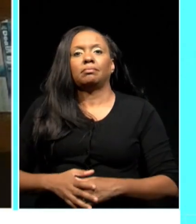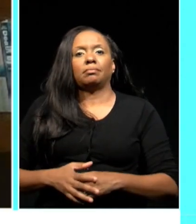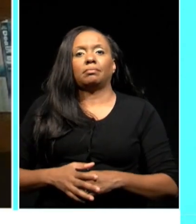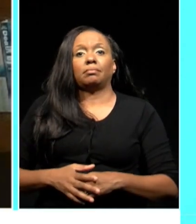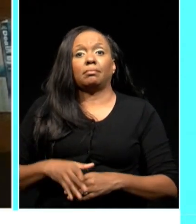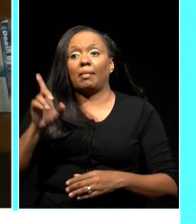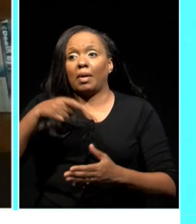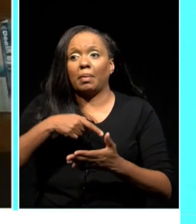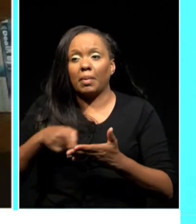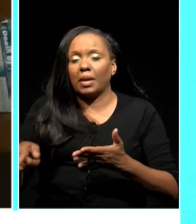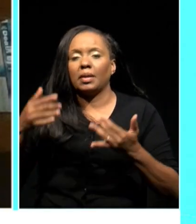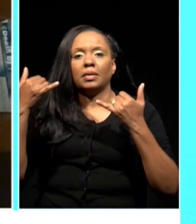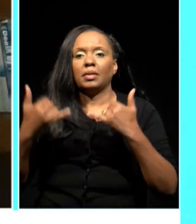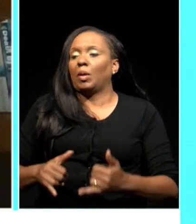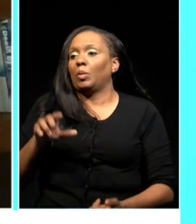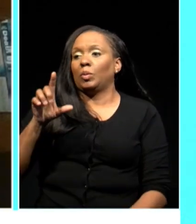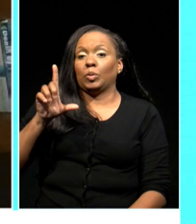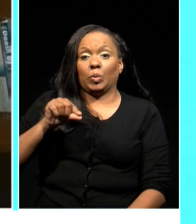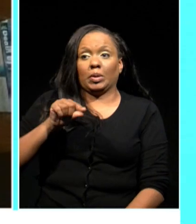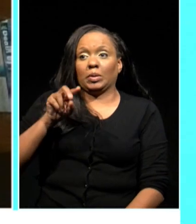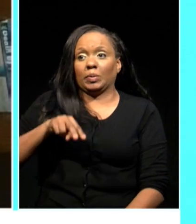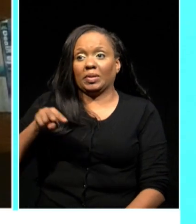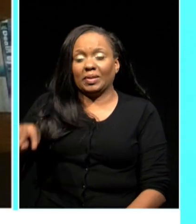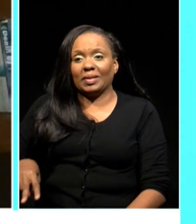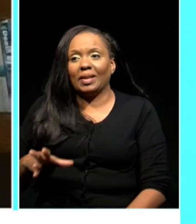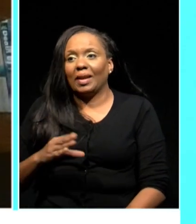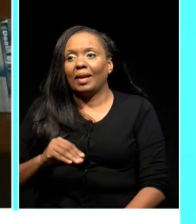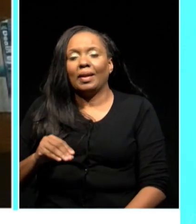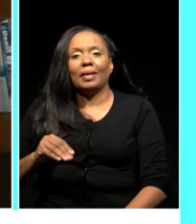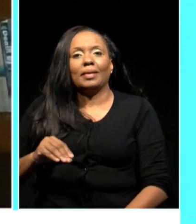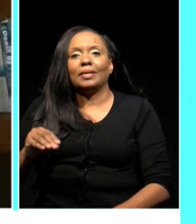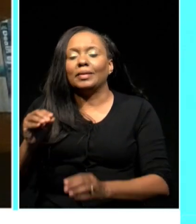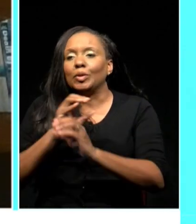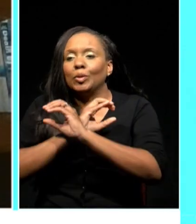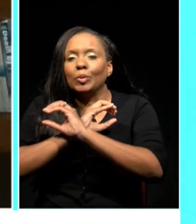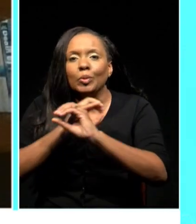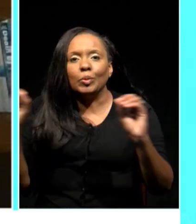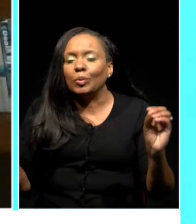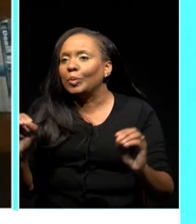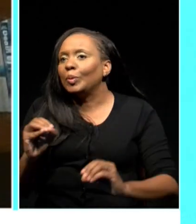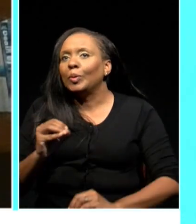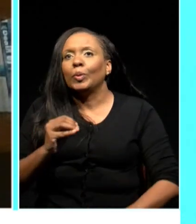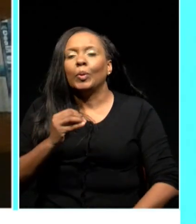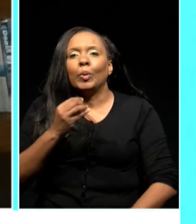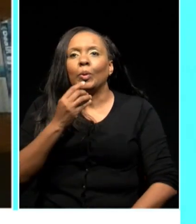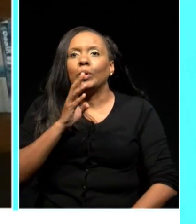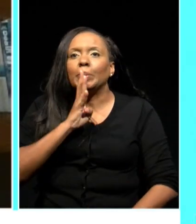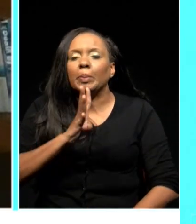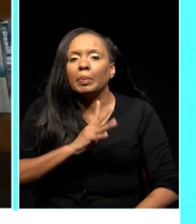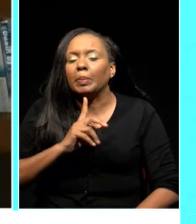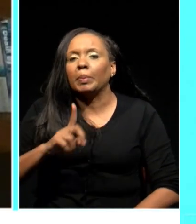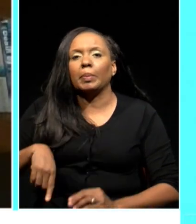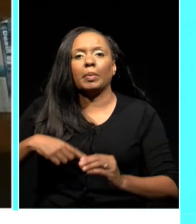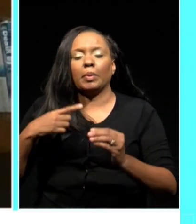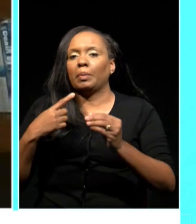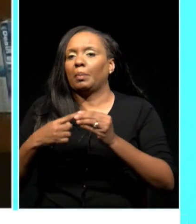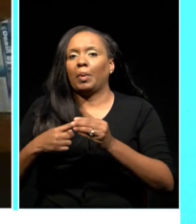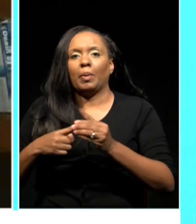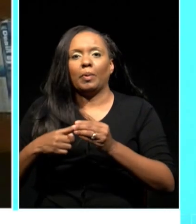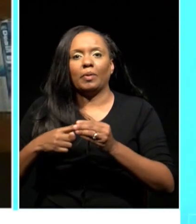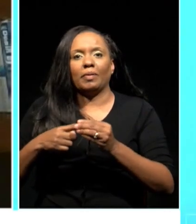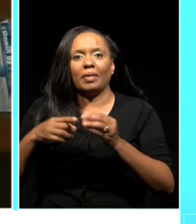back to run an election in 2022 and not a word on what is your view on that. In other words, you have to acknowledge you might have made a mistake. You might